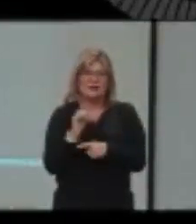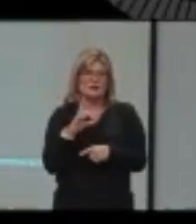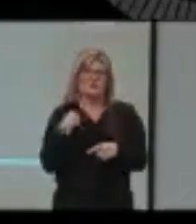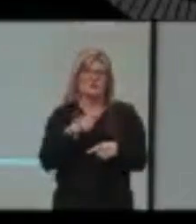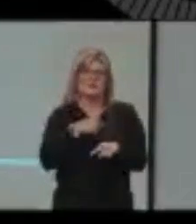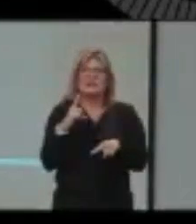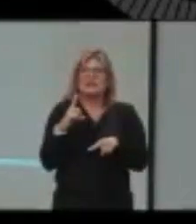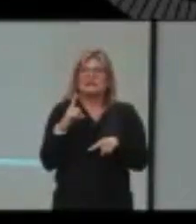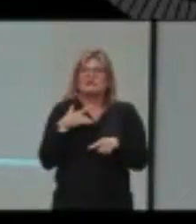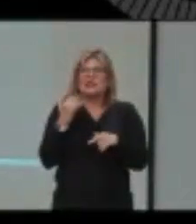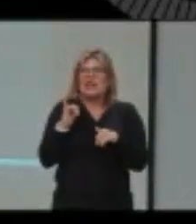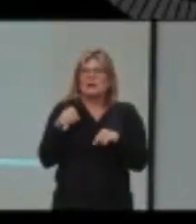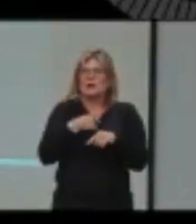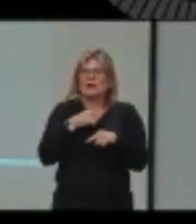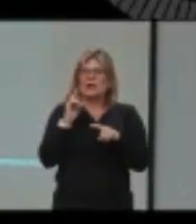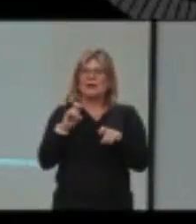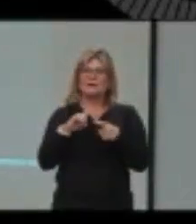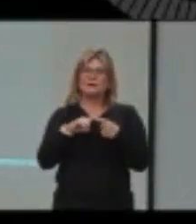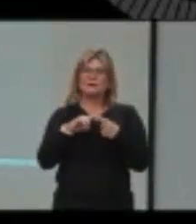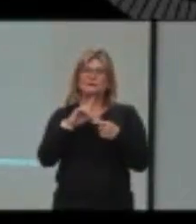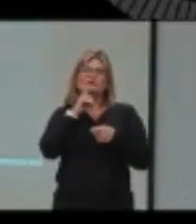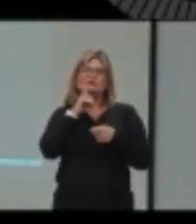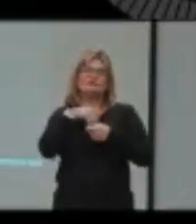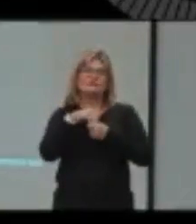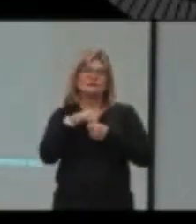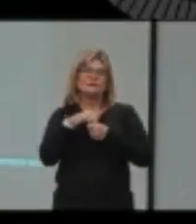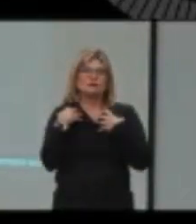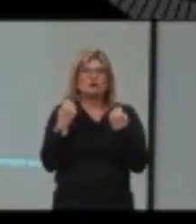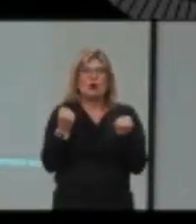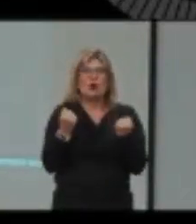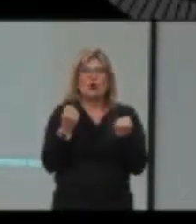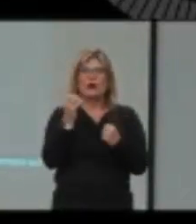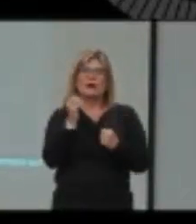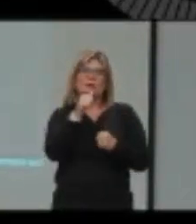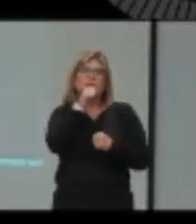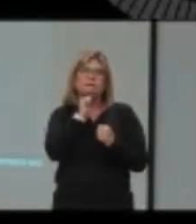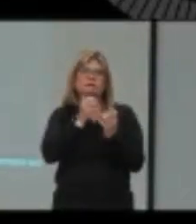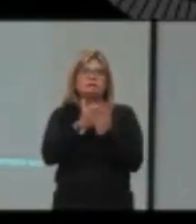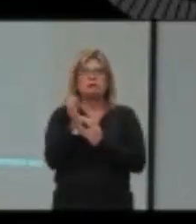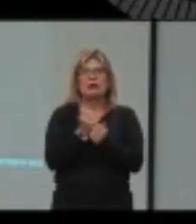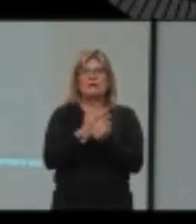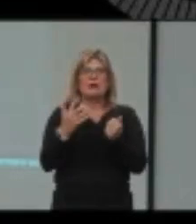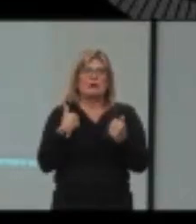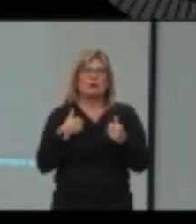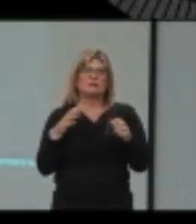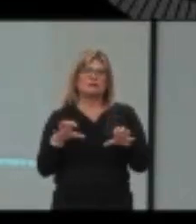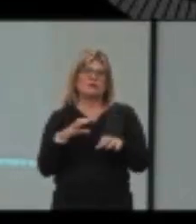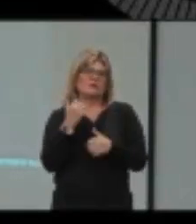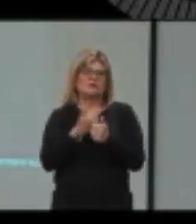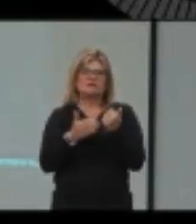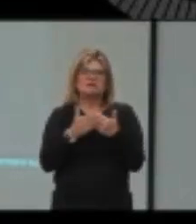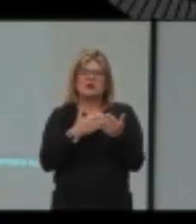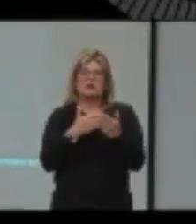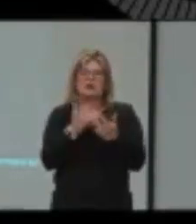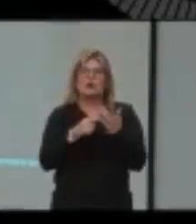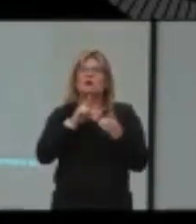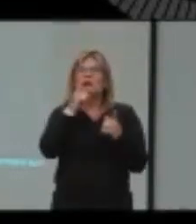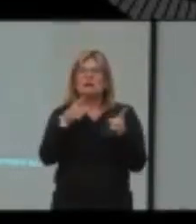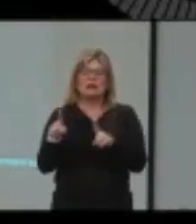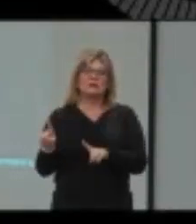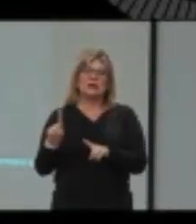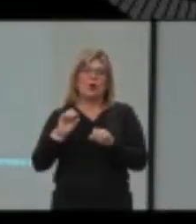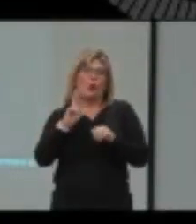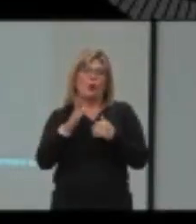Or we feel like we have to be strong and persevere through everything that we go through, as opposed to addressing the way that we actually